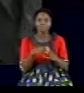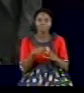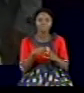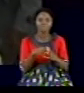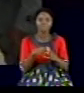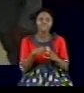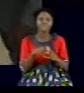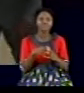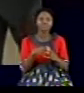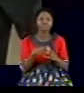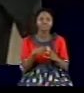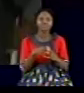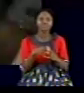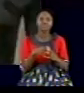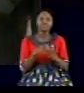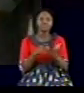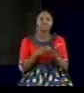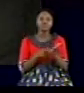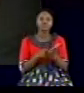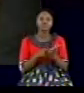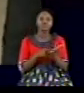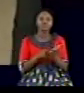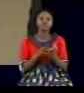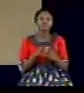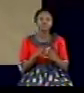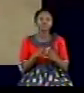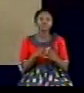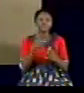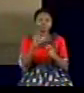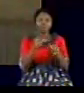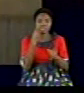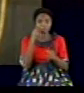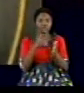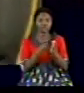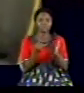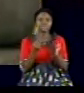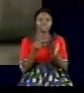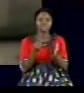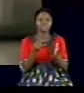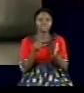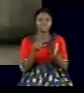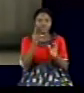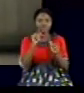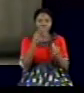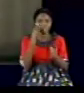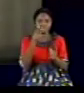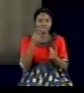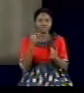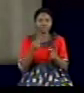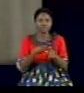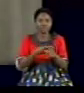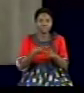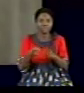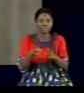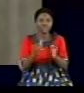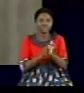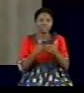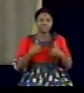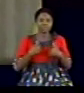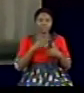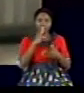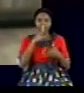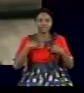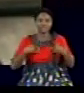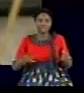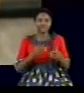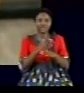sore that has disappeared? You can see it, brethren. You can see the wound that has been healed after the prayer